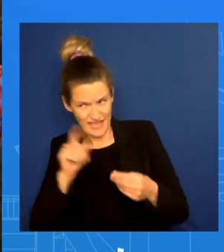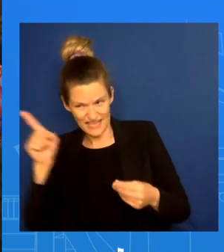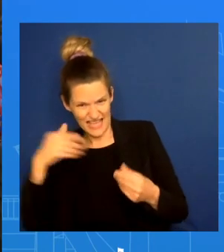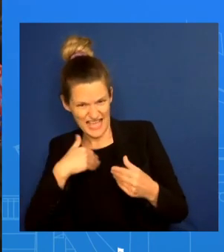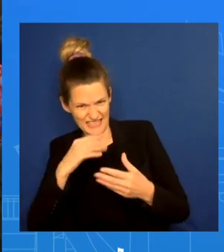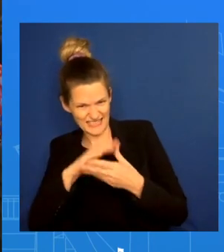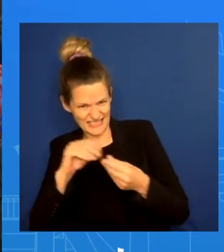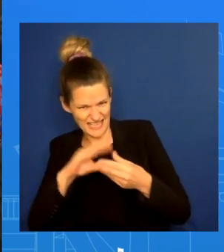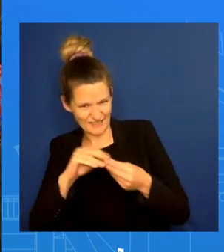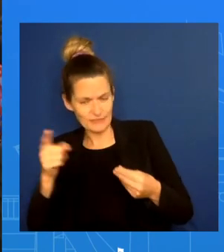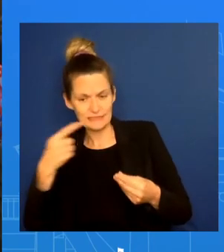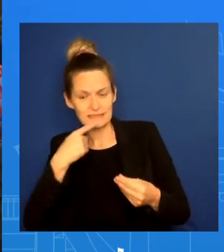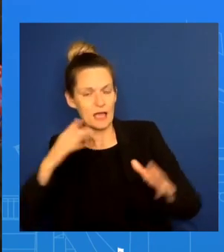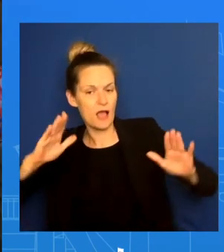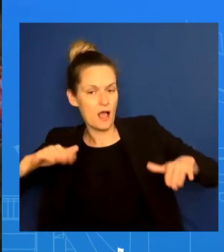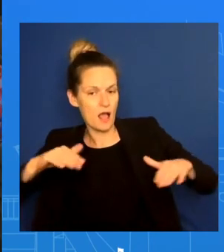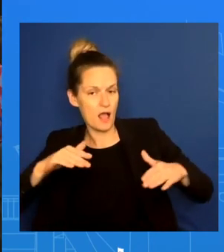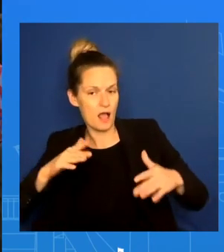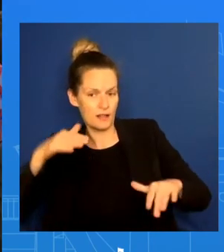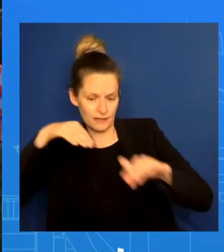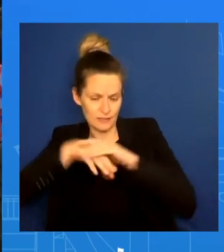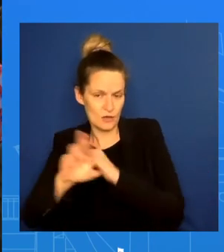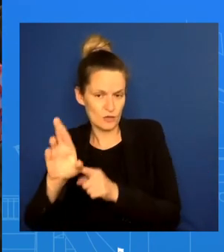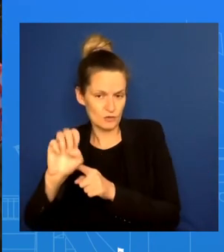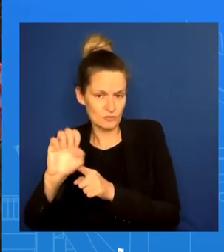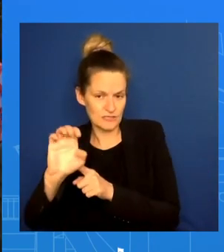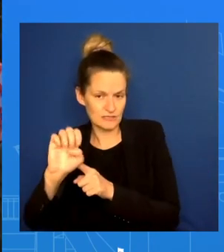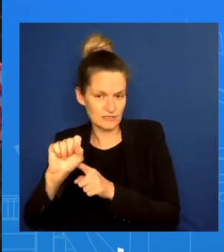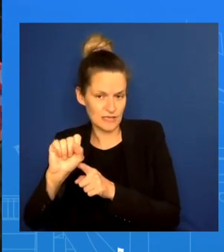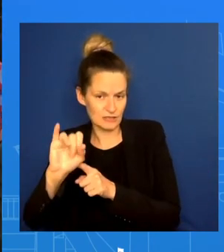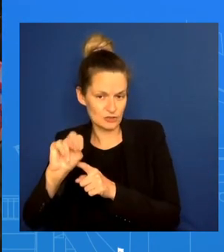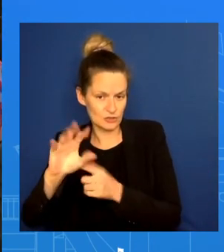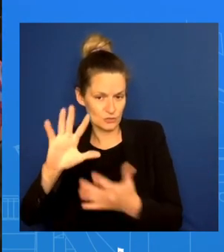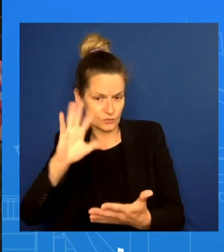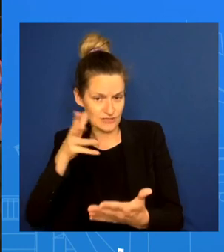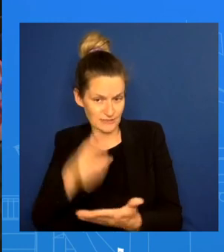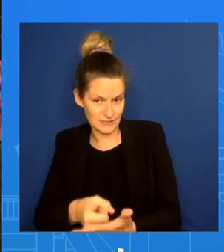out of the jargon means that it's much more likely that we will have a recession